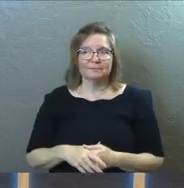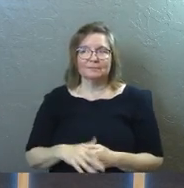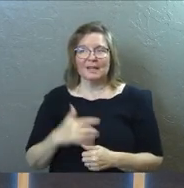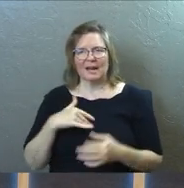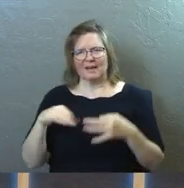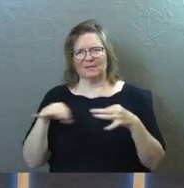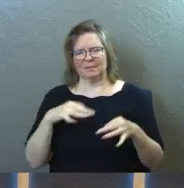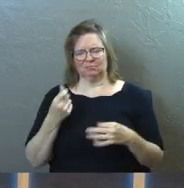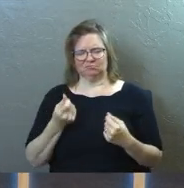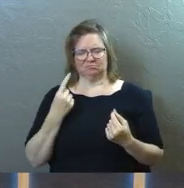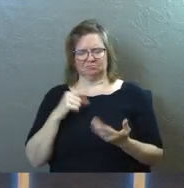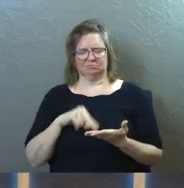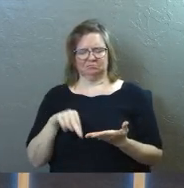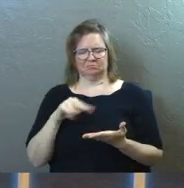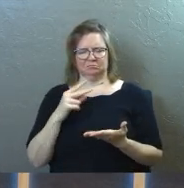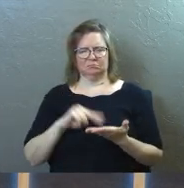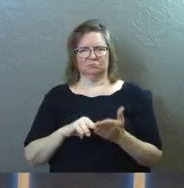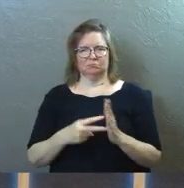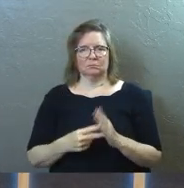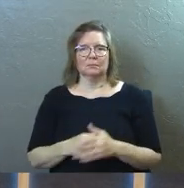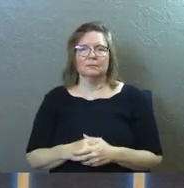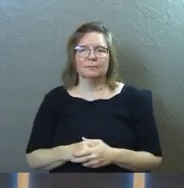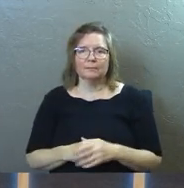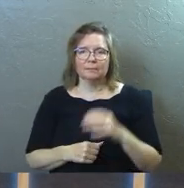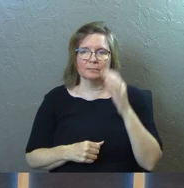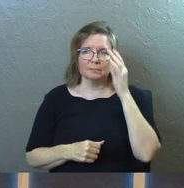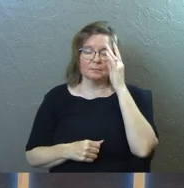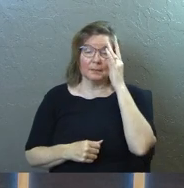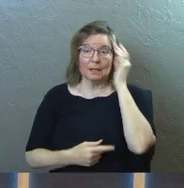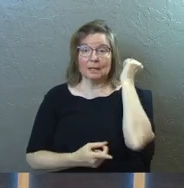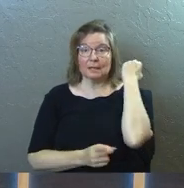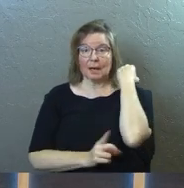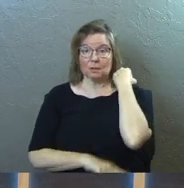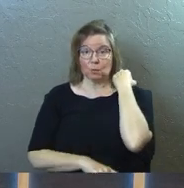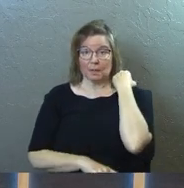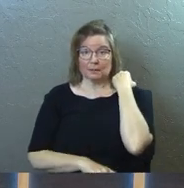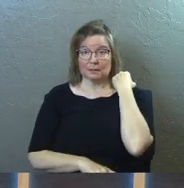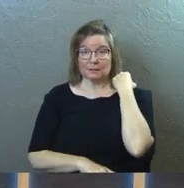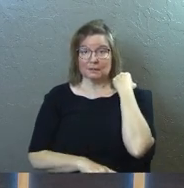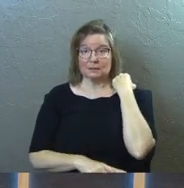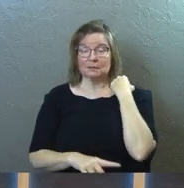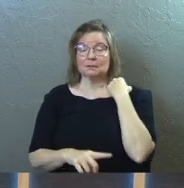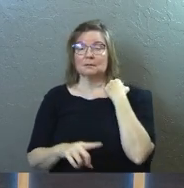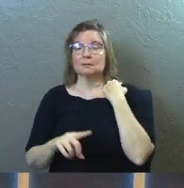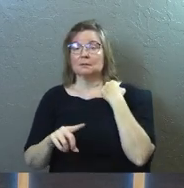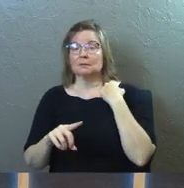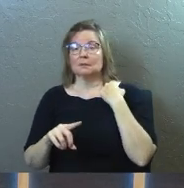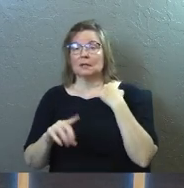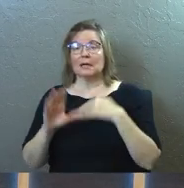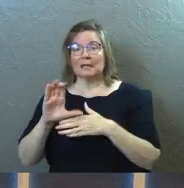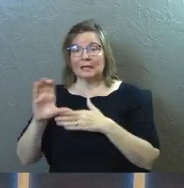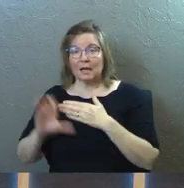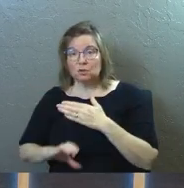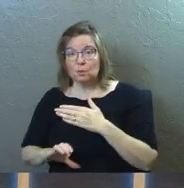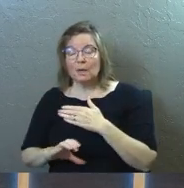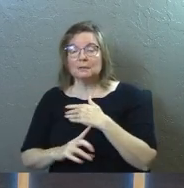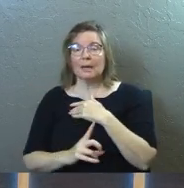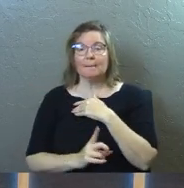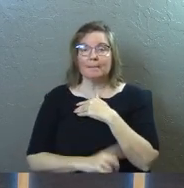Now I've got to explain that one real quick. Yes. Consequence and punishment,